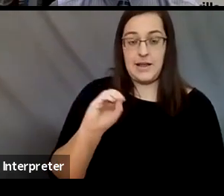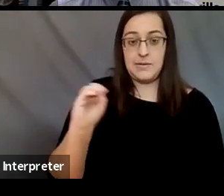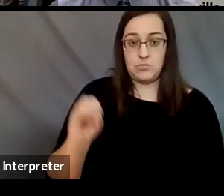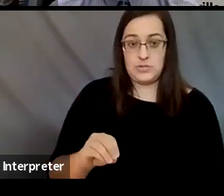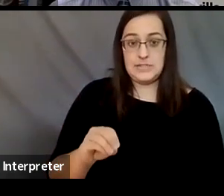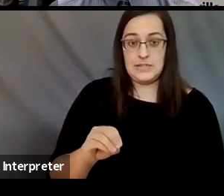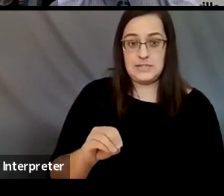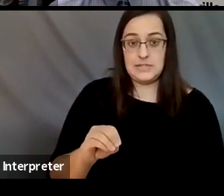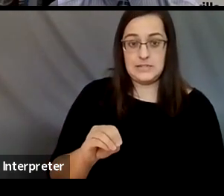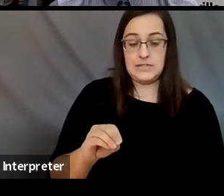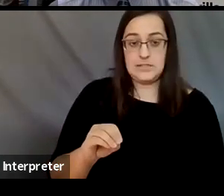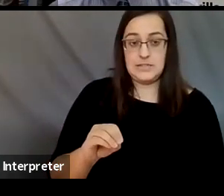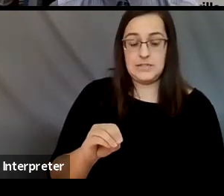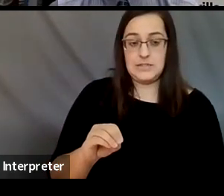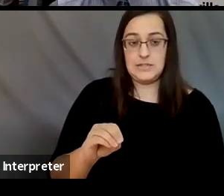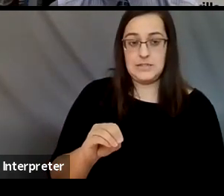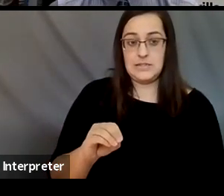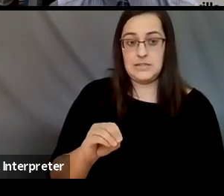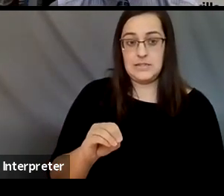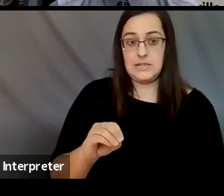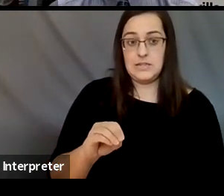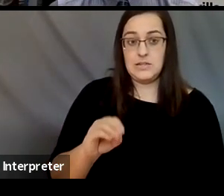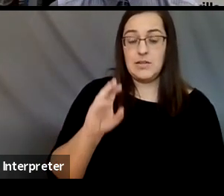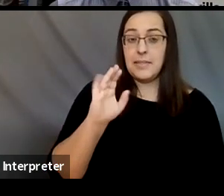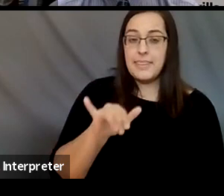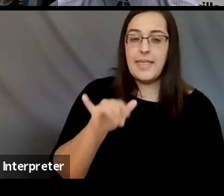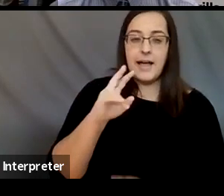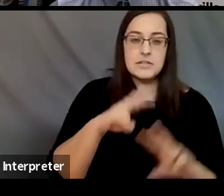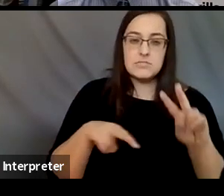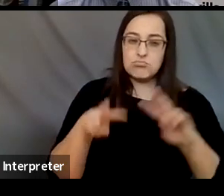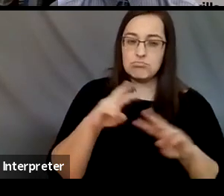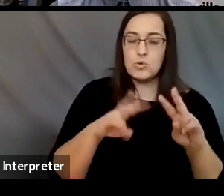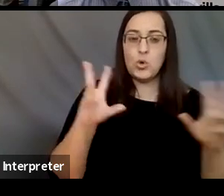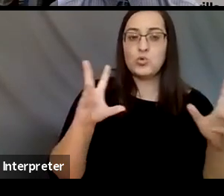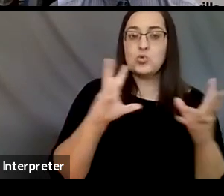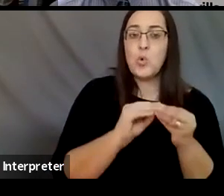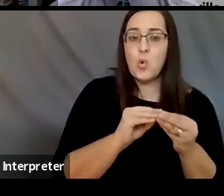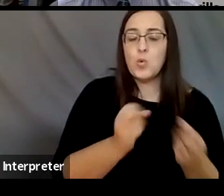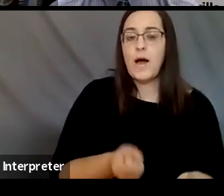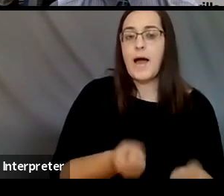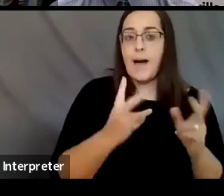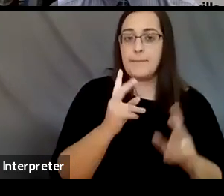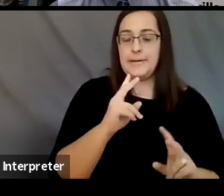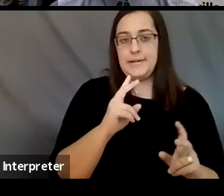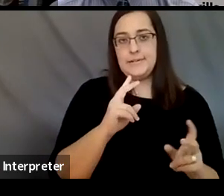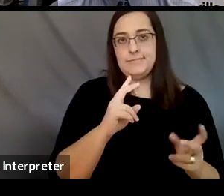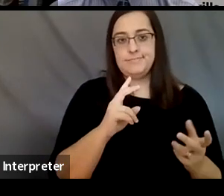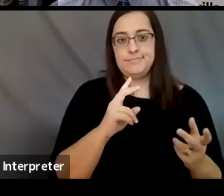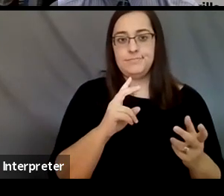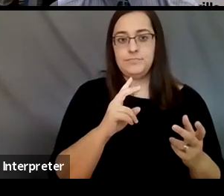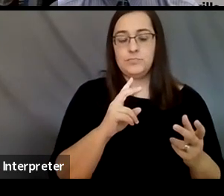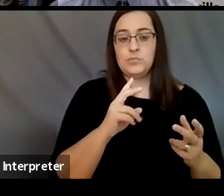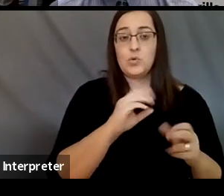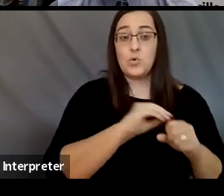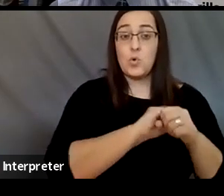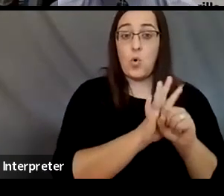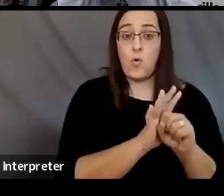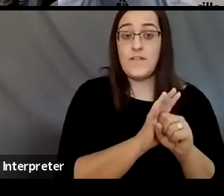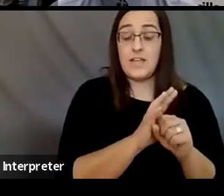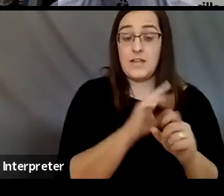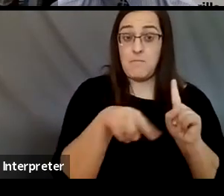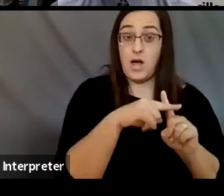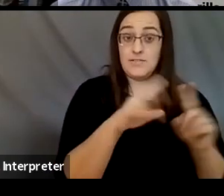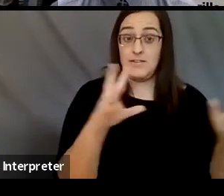7.99%. And that is measuring the total number of COVID